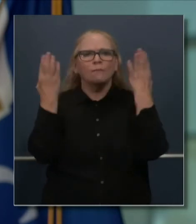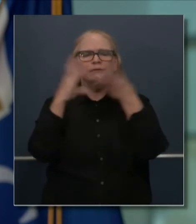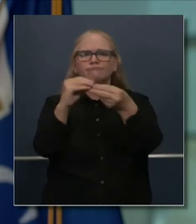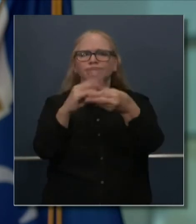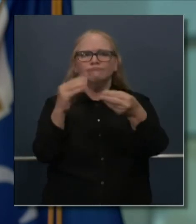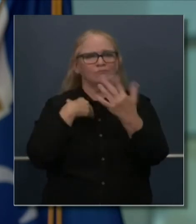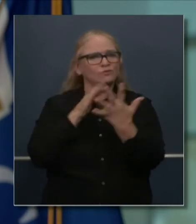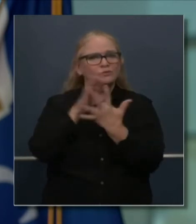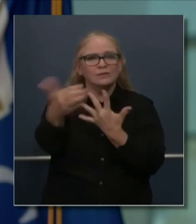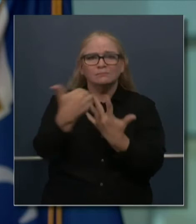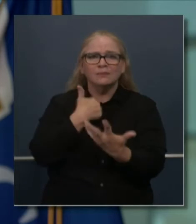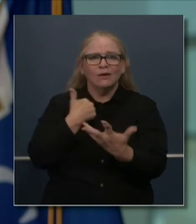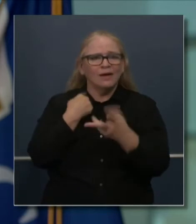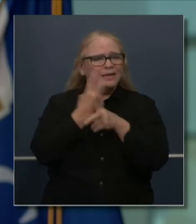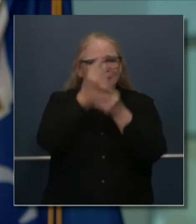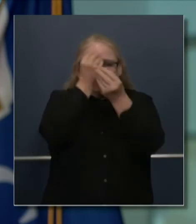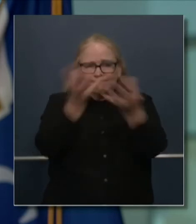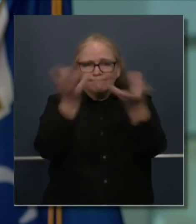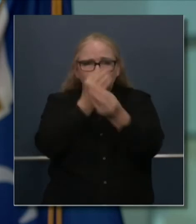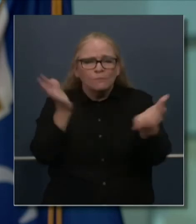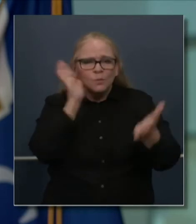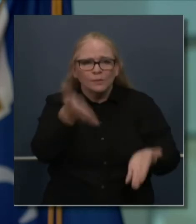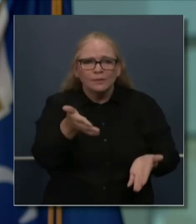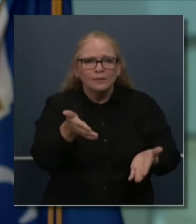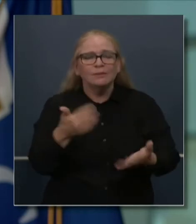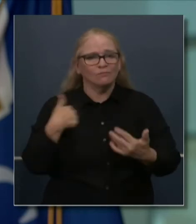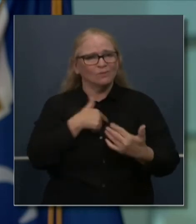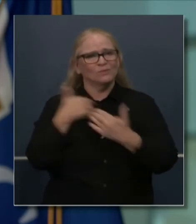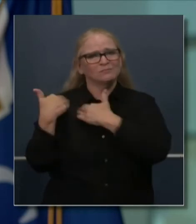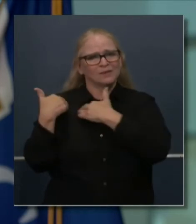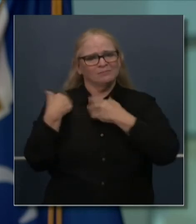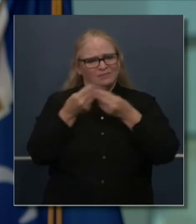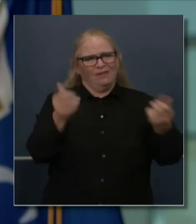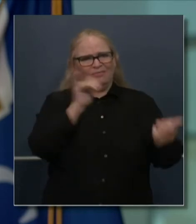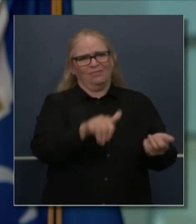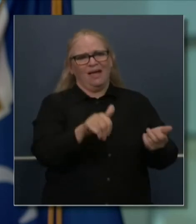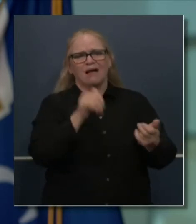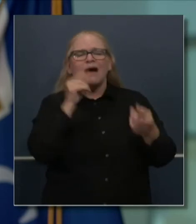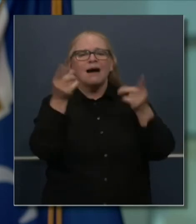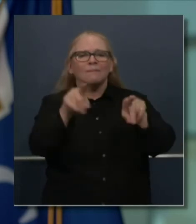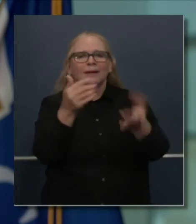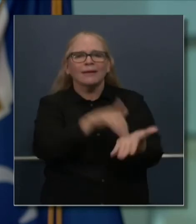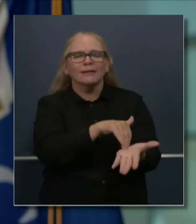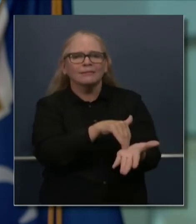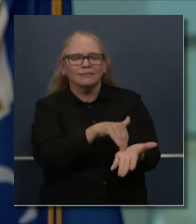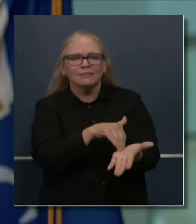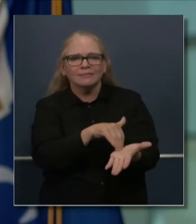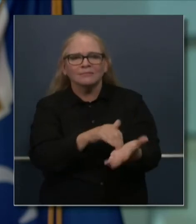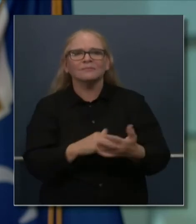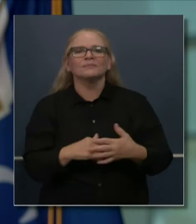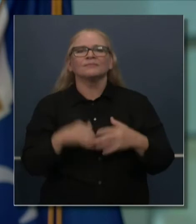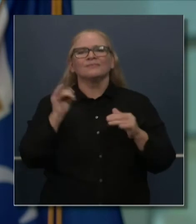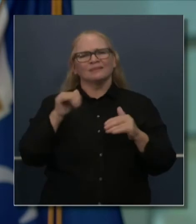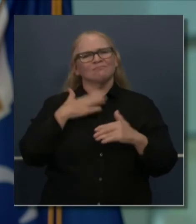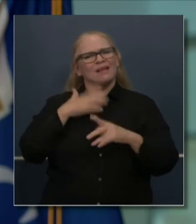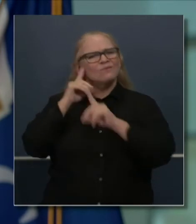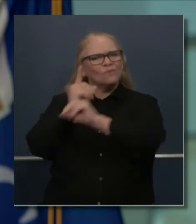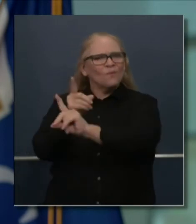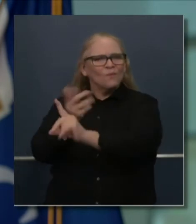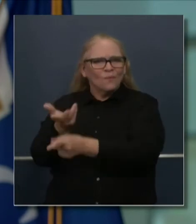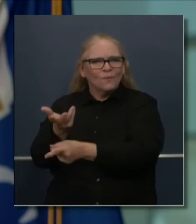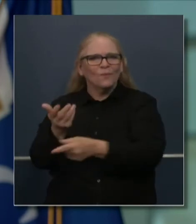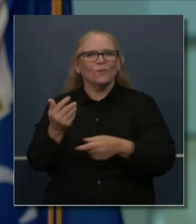own a responsibility and resolve to make sure we're not back in this position. So that's my focus. We've got an